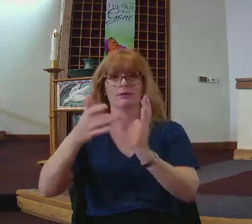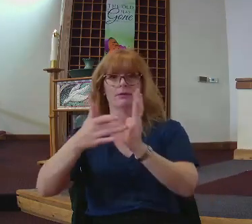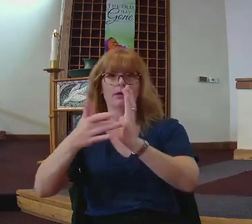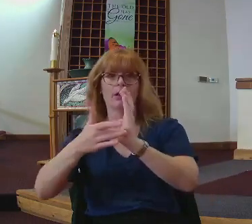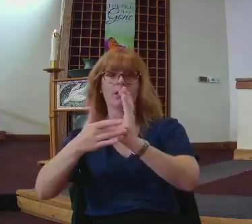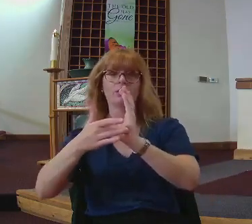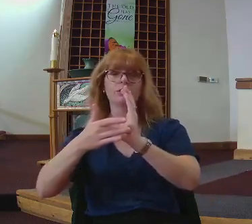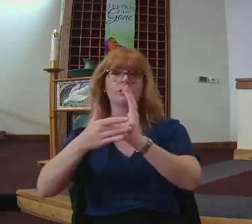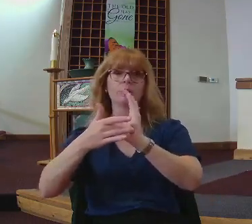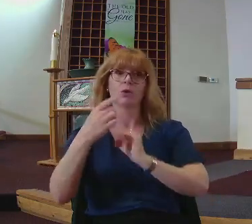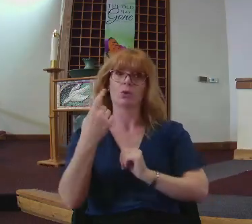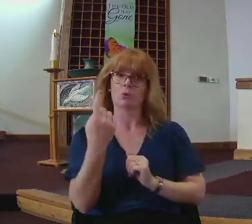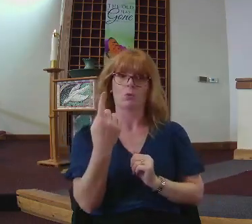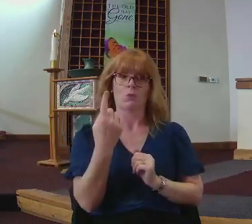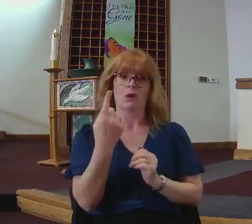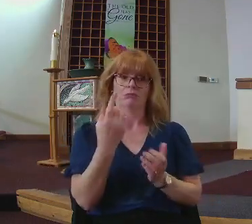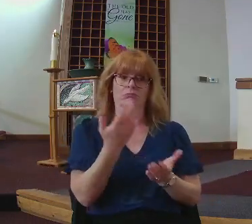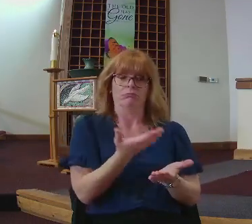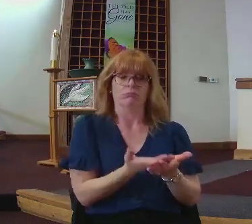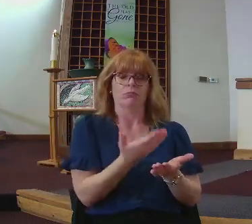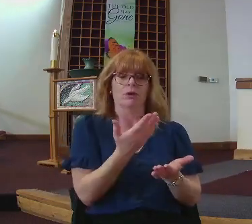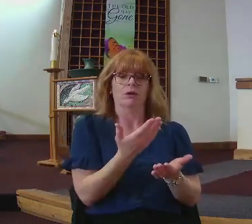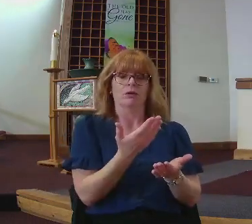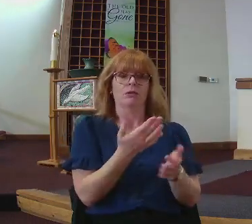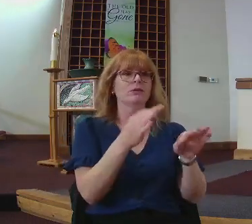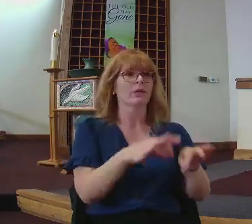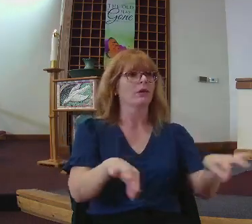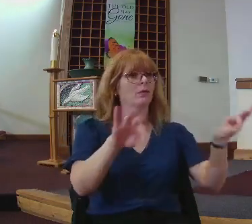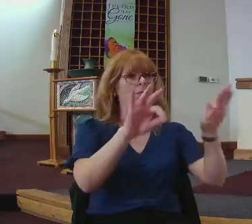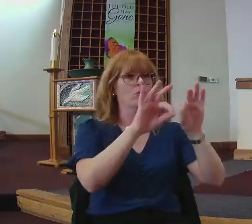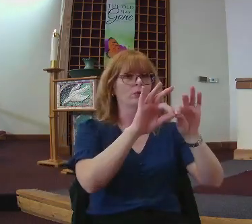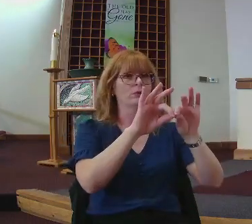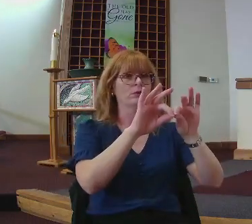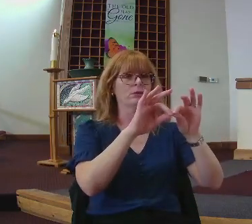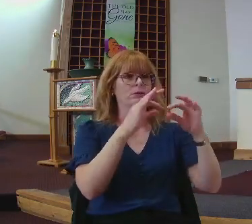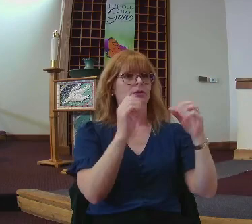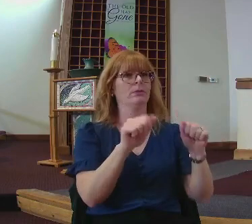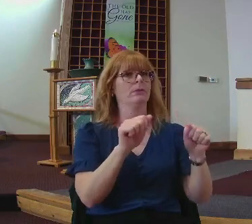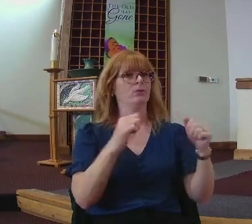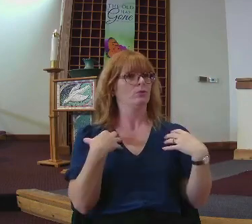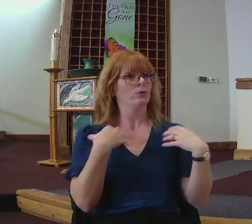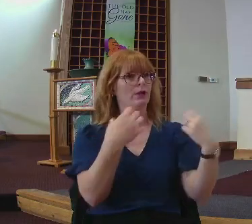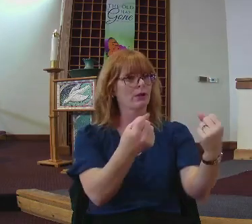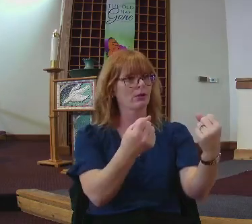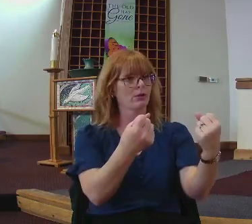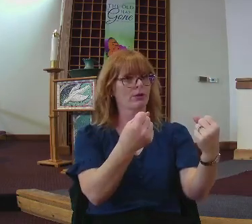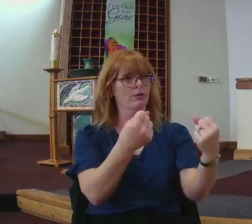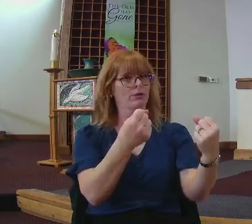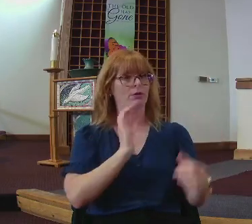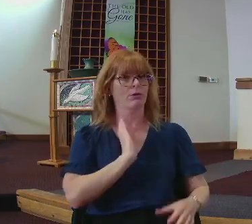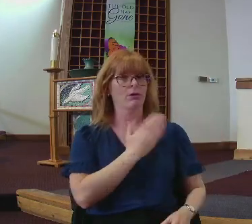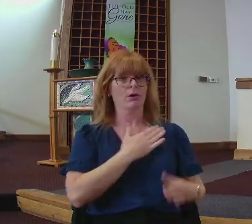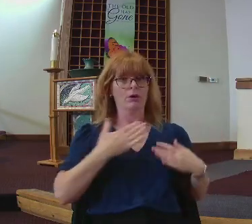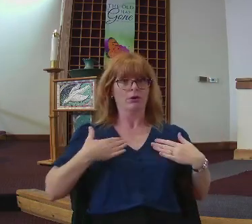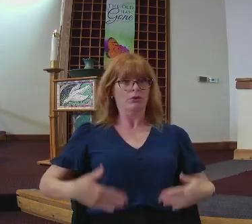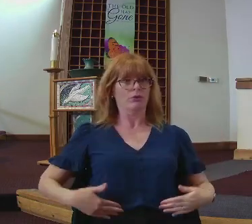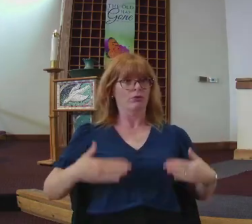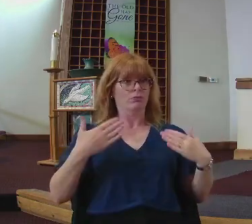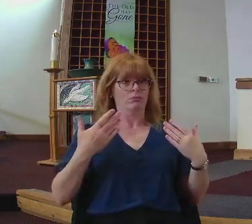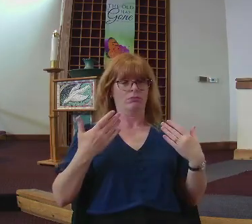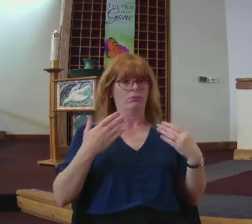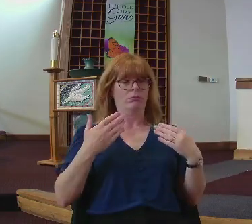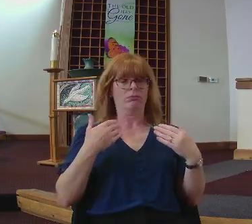And one of those realities is the importance of healing. Our human bodies have